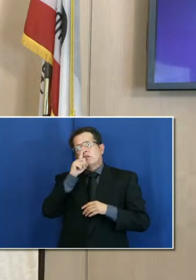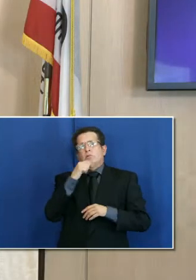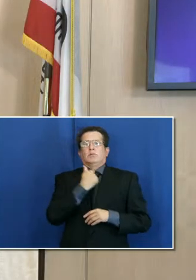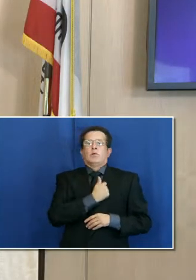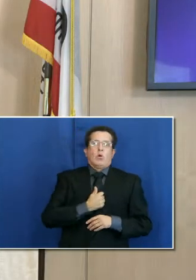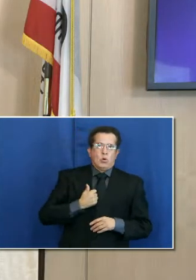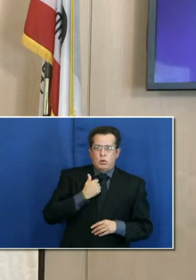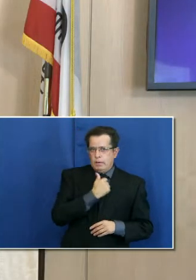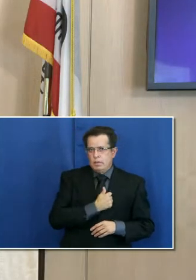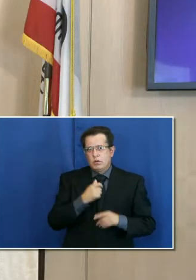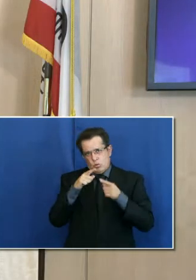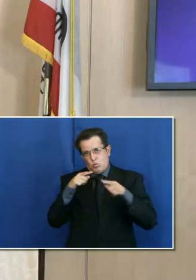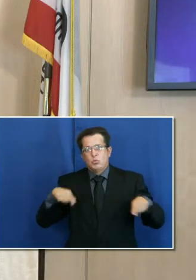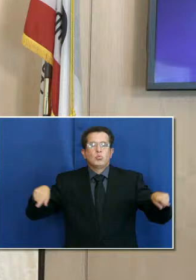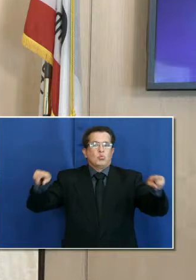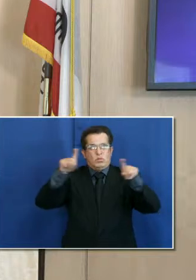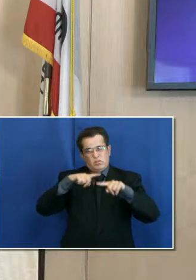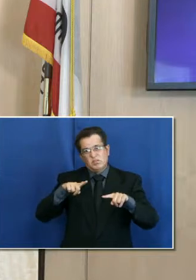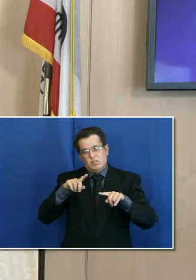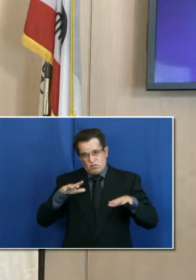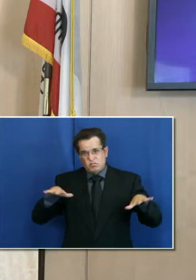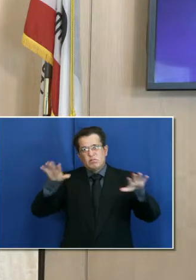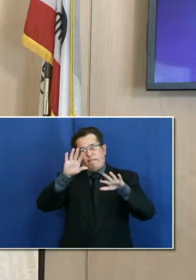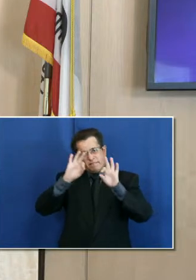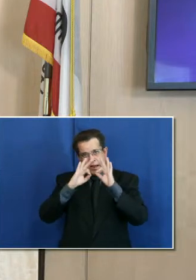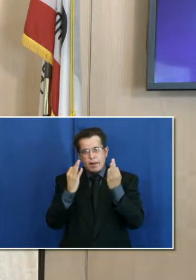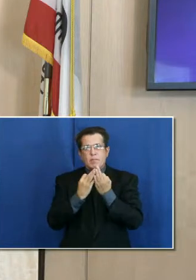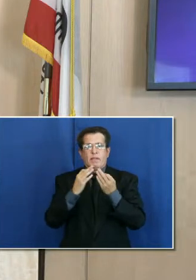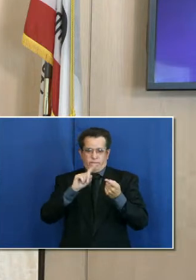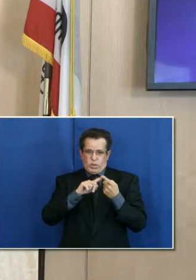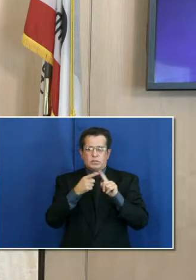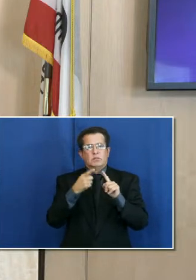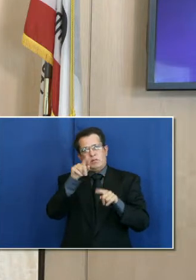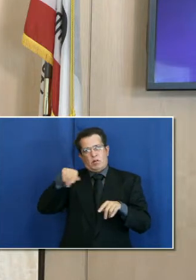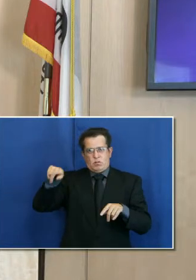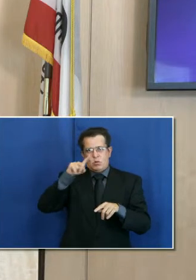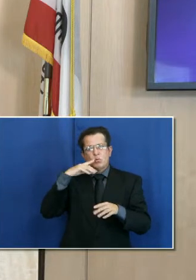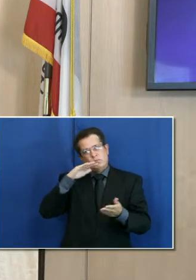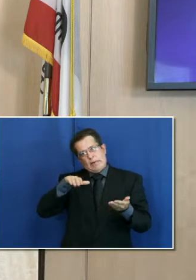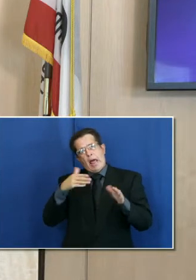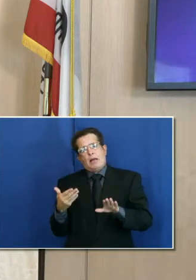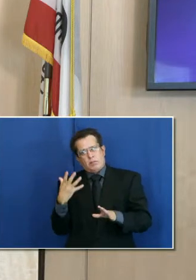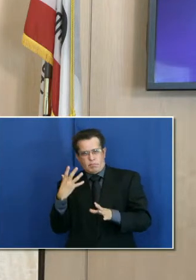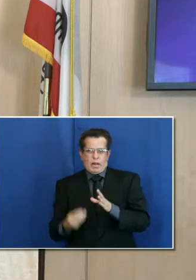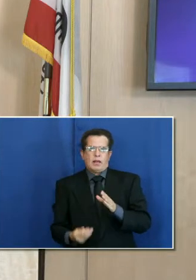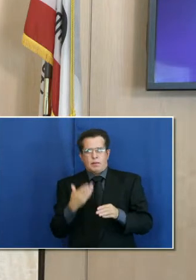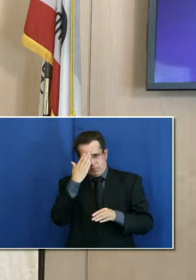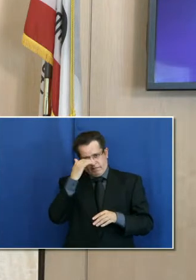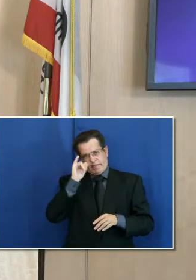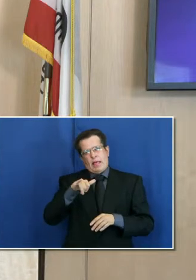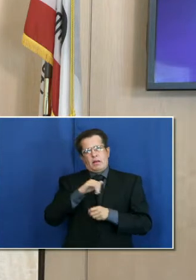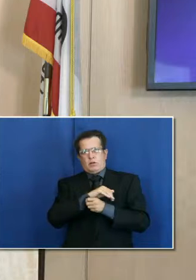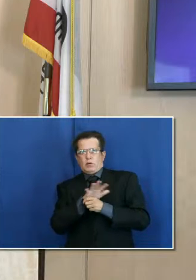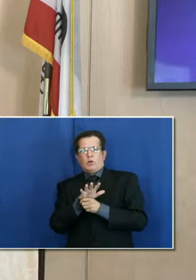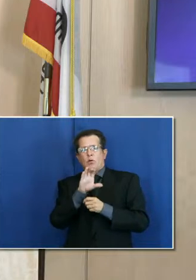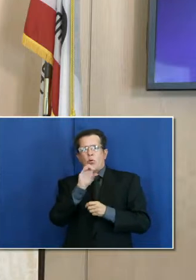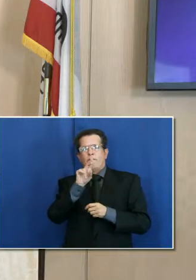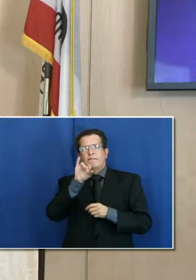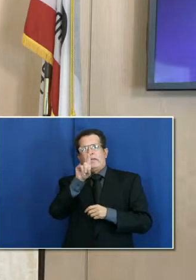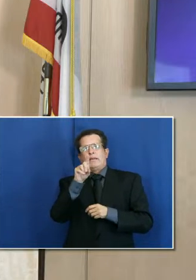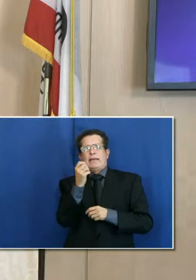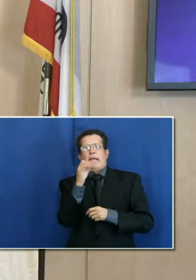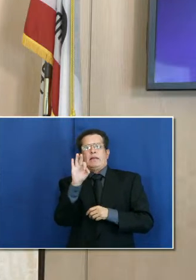sincerest condolences and sympathies to the family and friends of those individuals that have been lost to